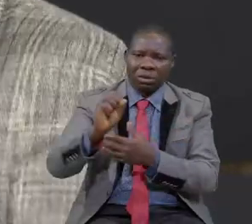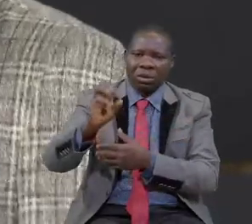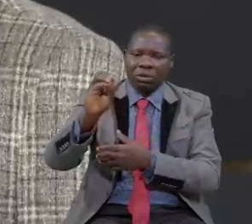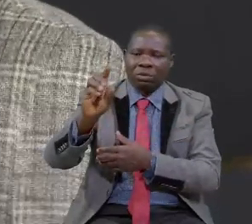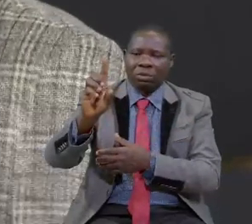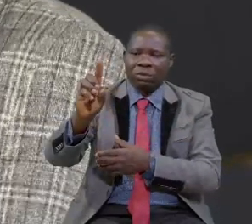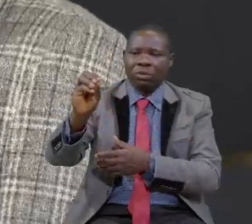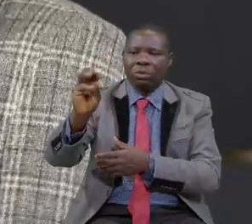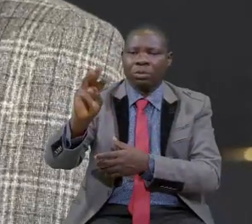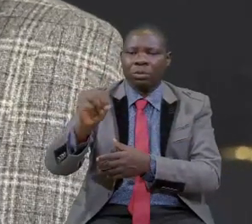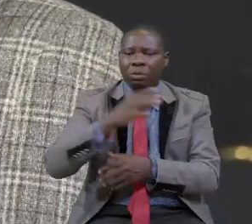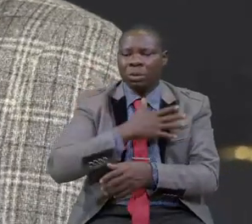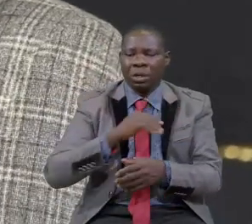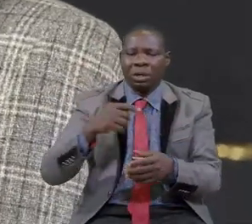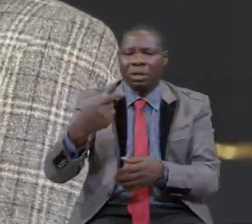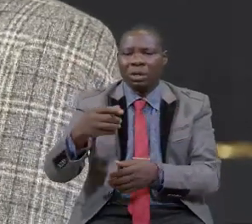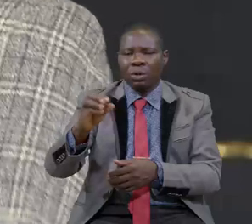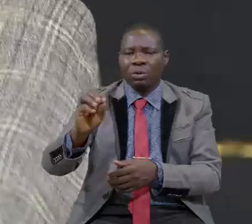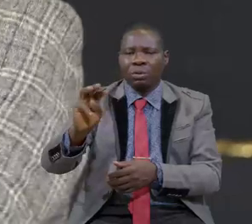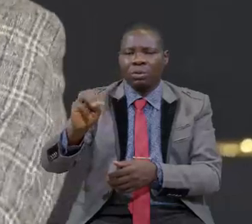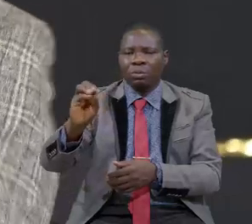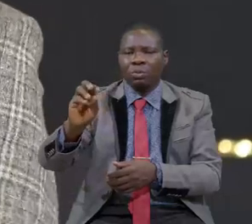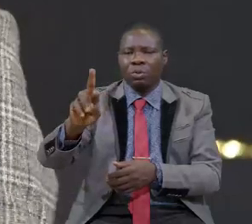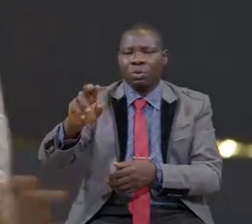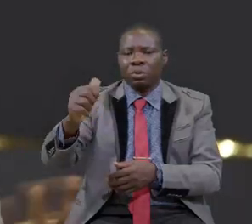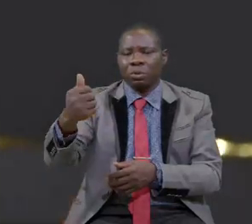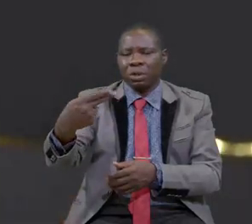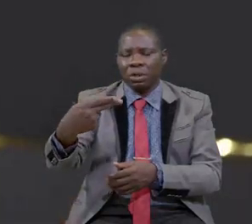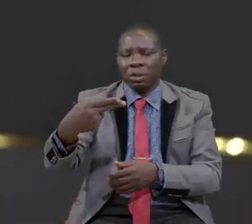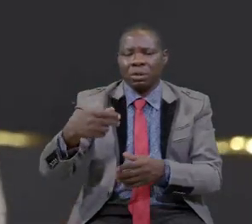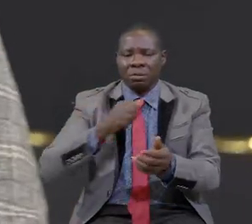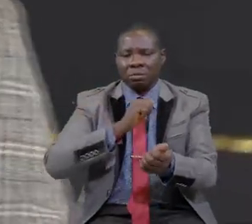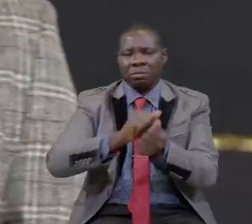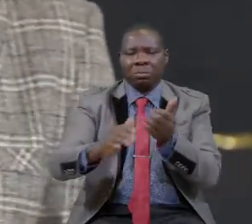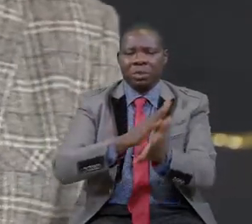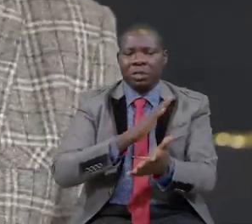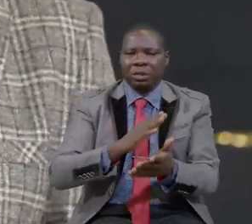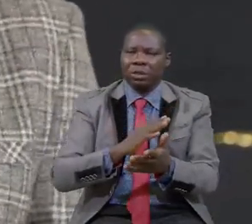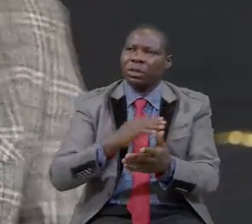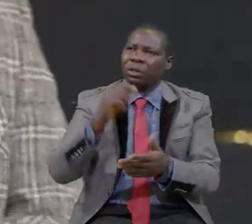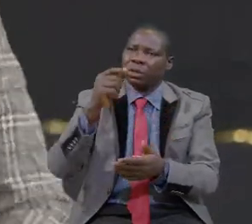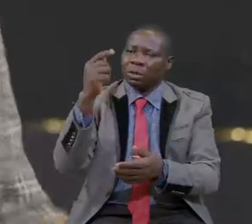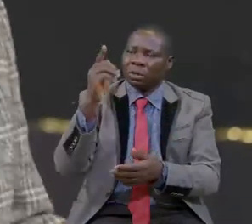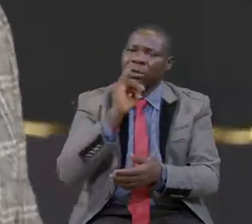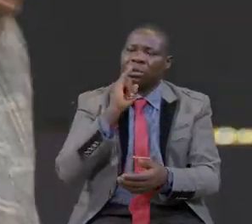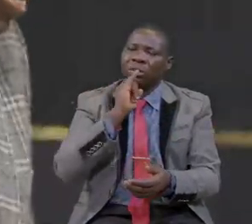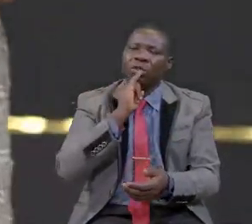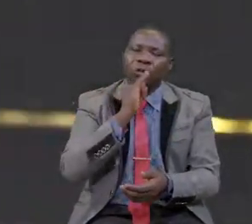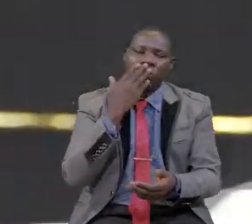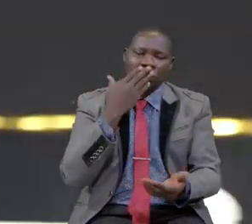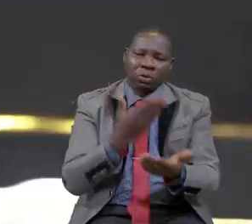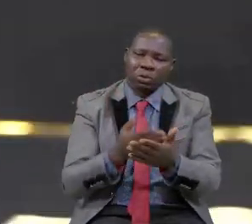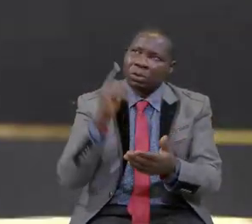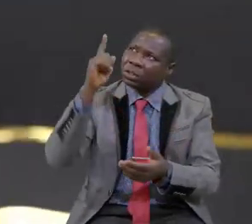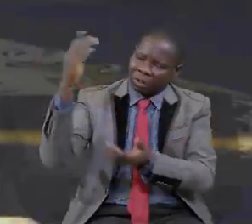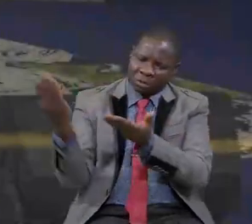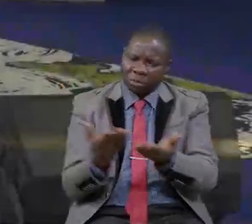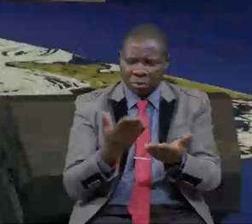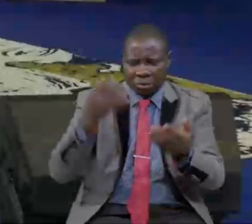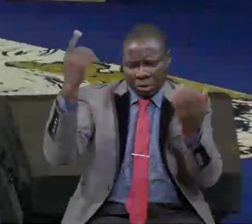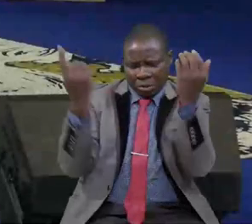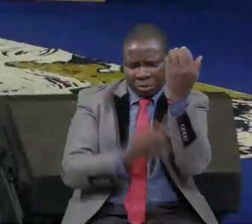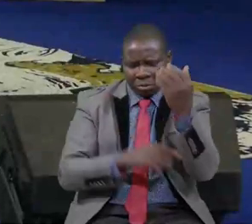perished. God is good. He brought punishment on Achan, on Korah, Dathan, and Abiram.